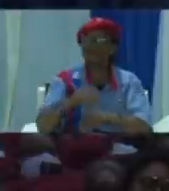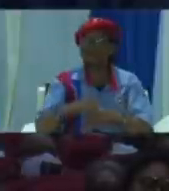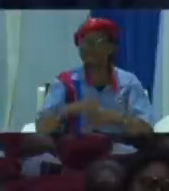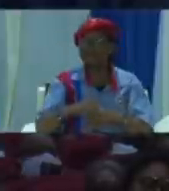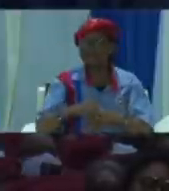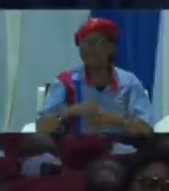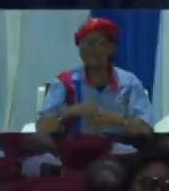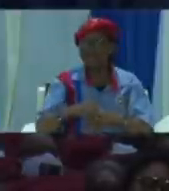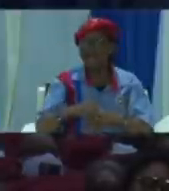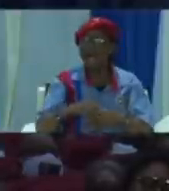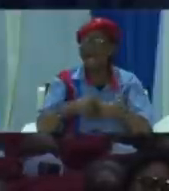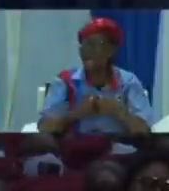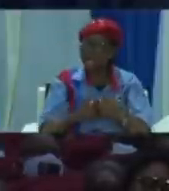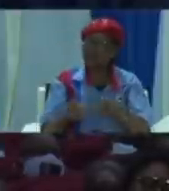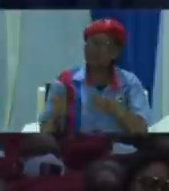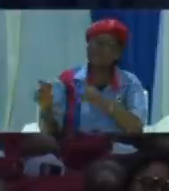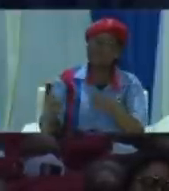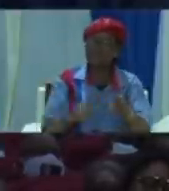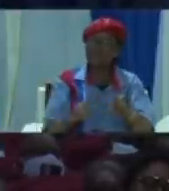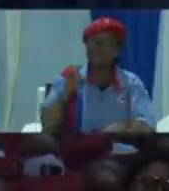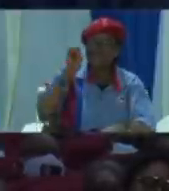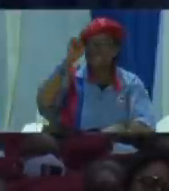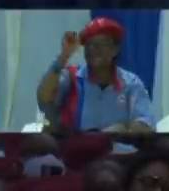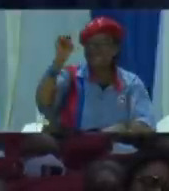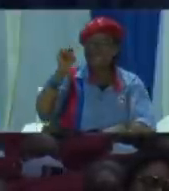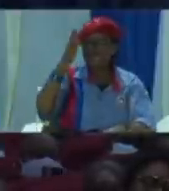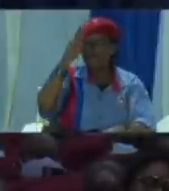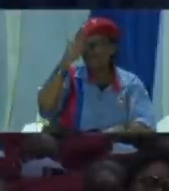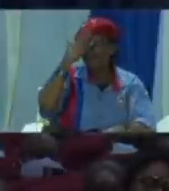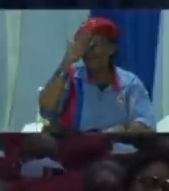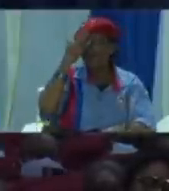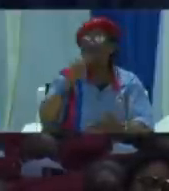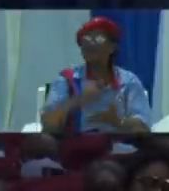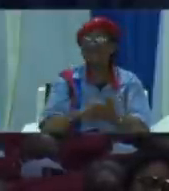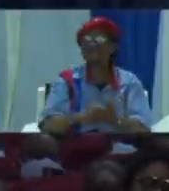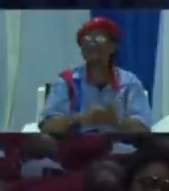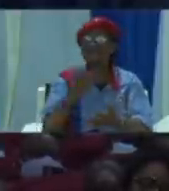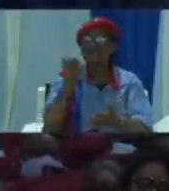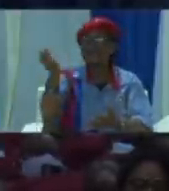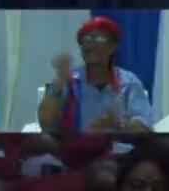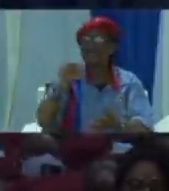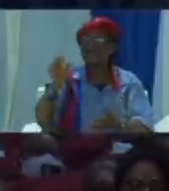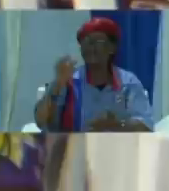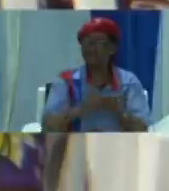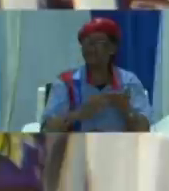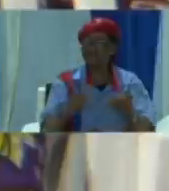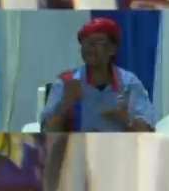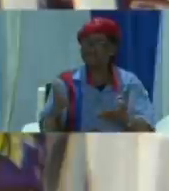How did he know that there's something called trees?